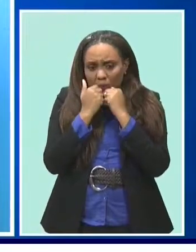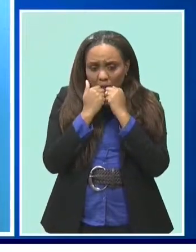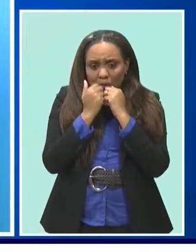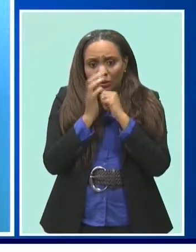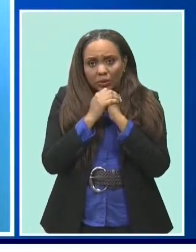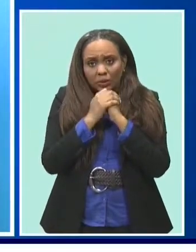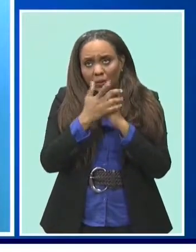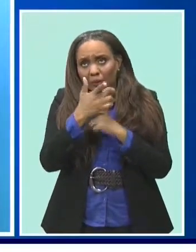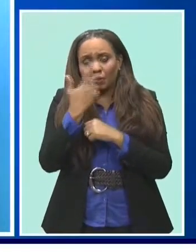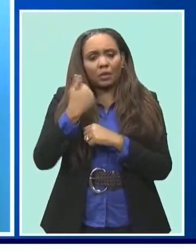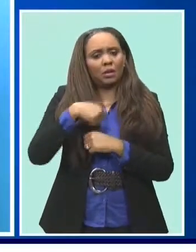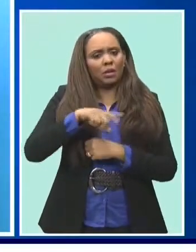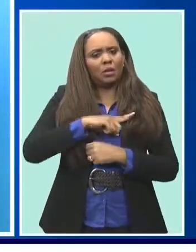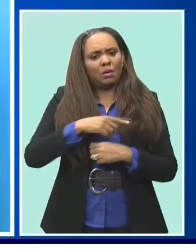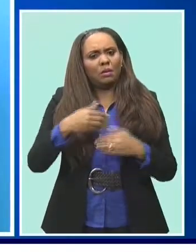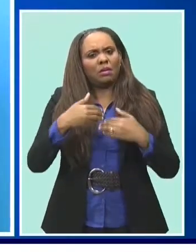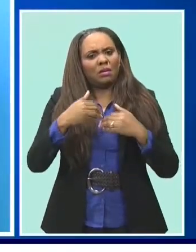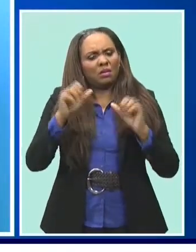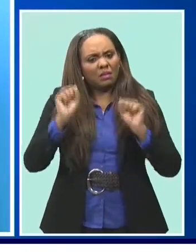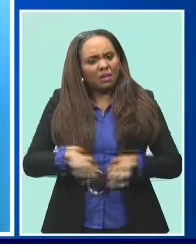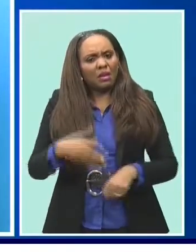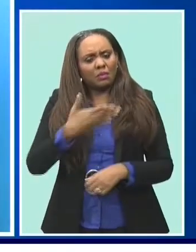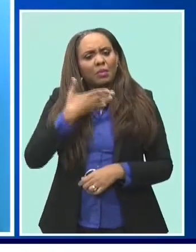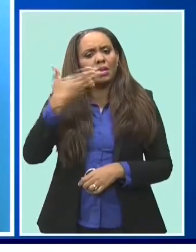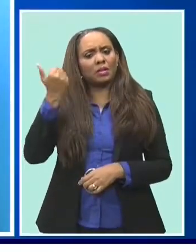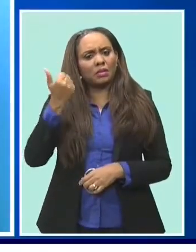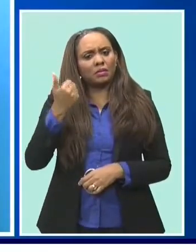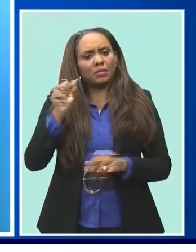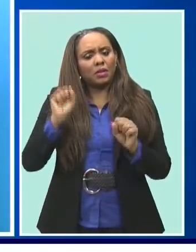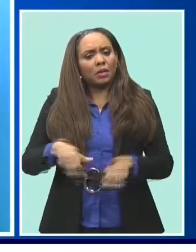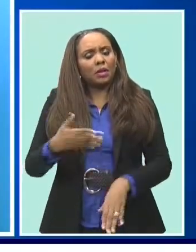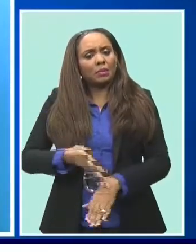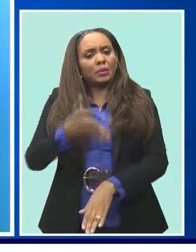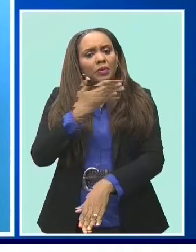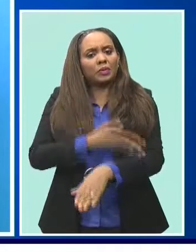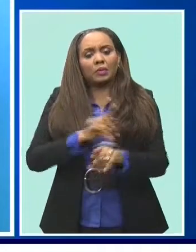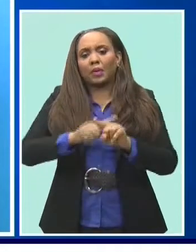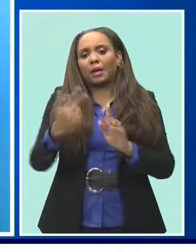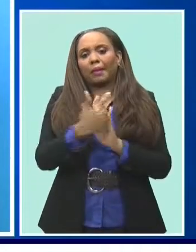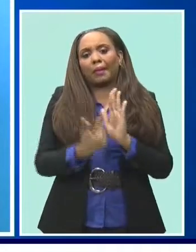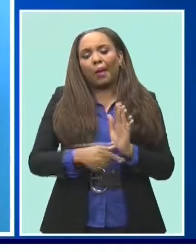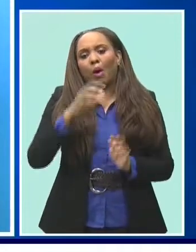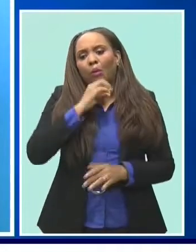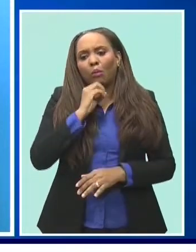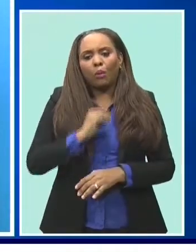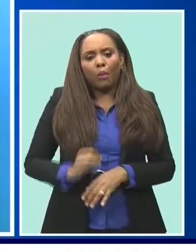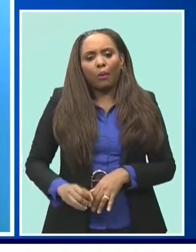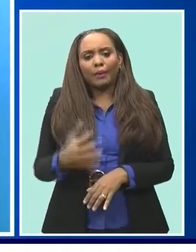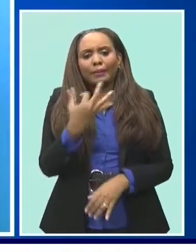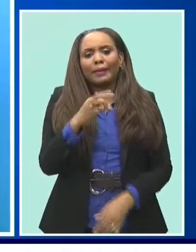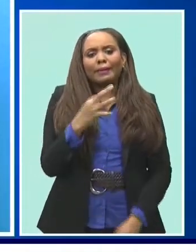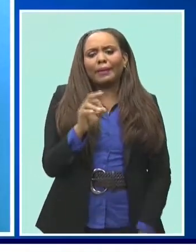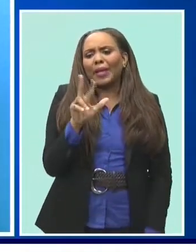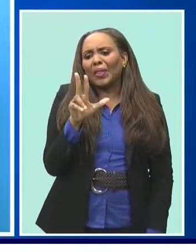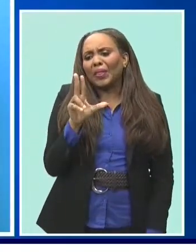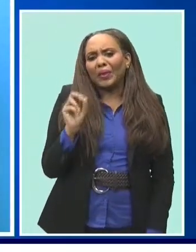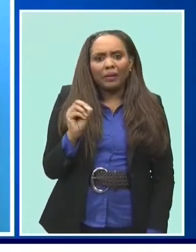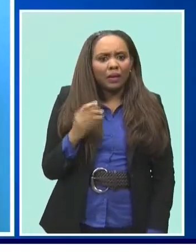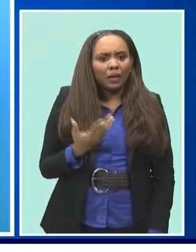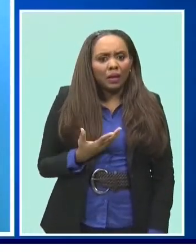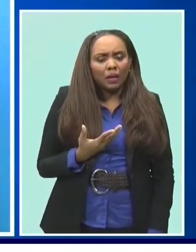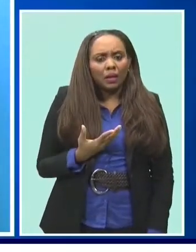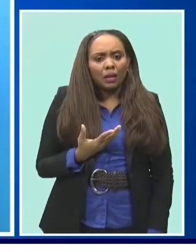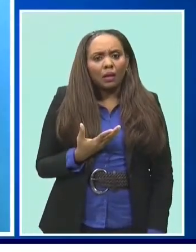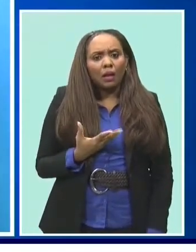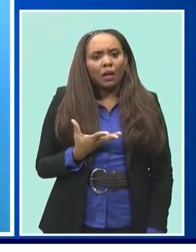because we have the resources to do much better than that, and our legislation goes back to the 1930s